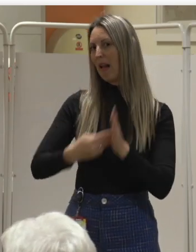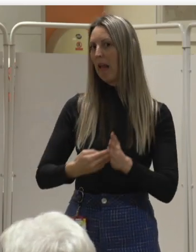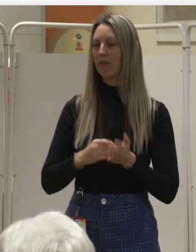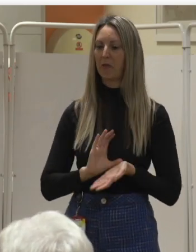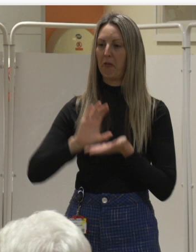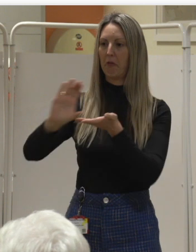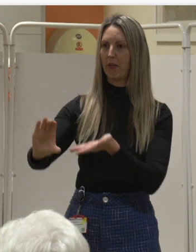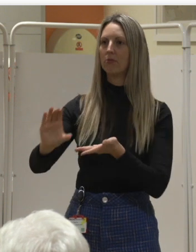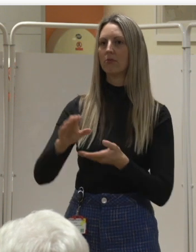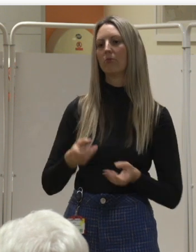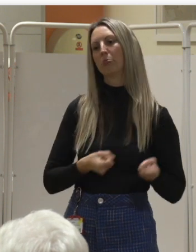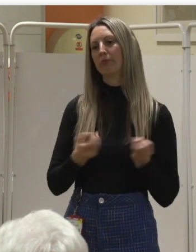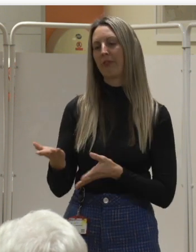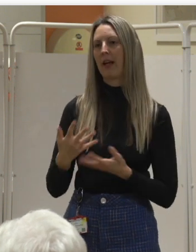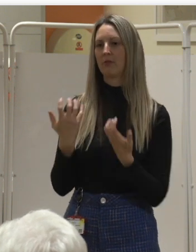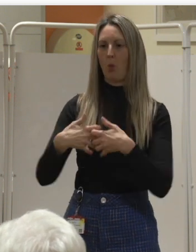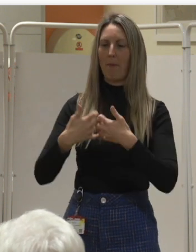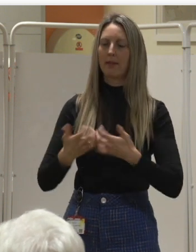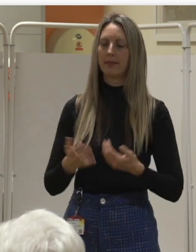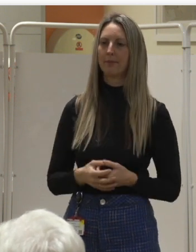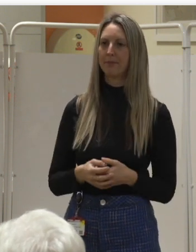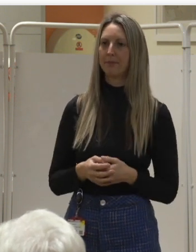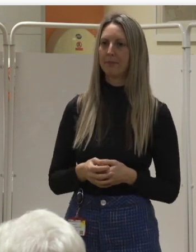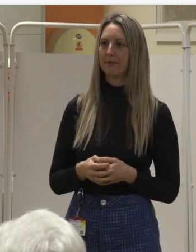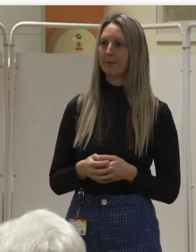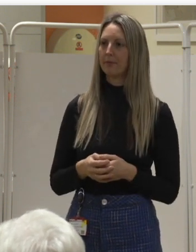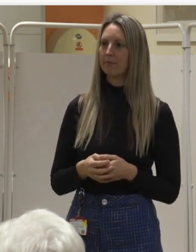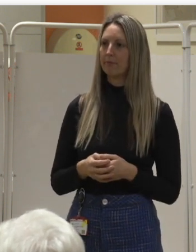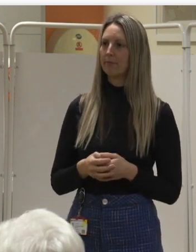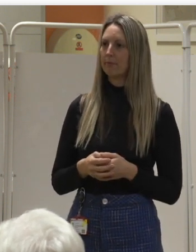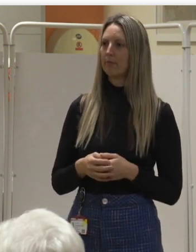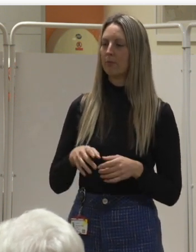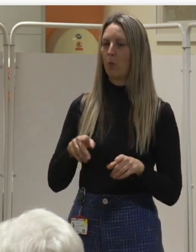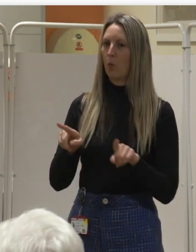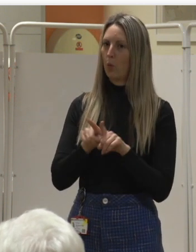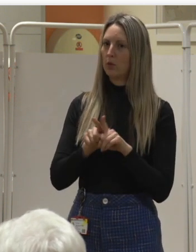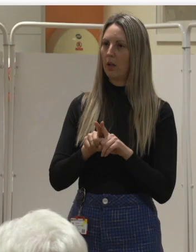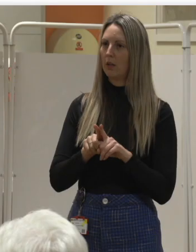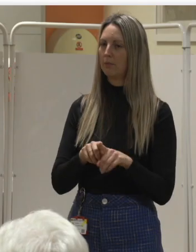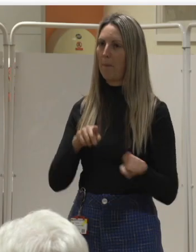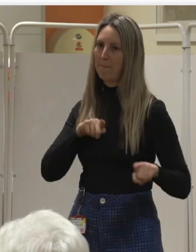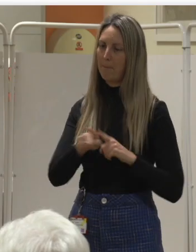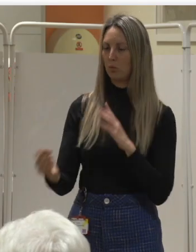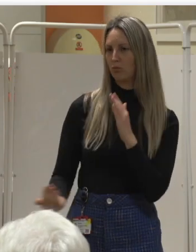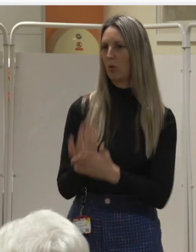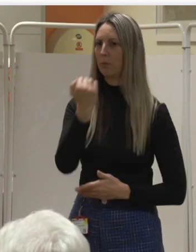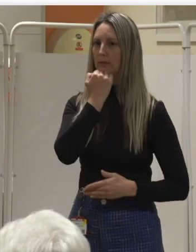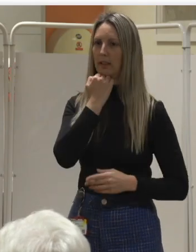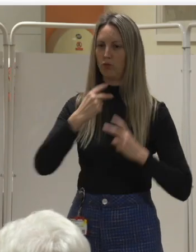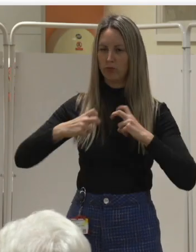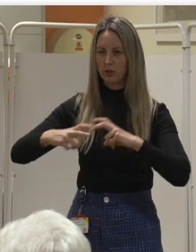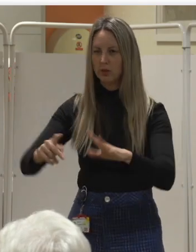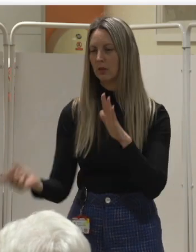hospital, and make sure that we are providing some cutting edge research, so that not only are we doing great